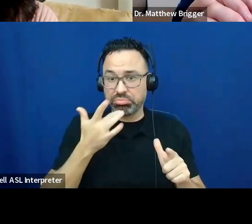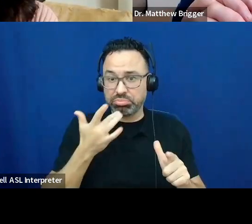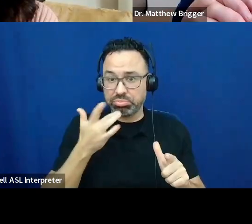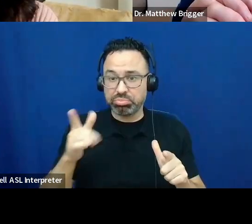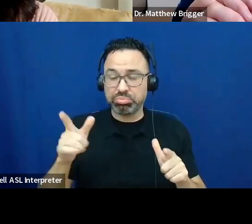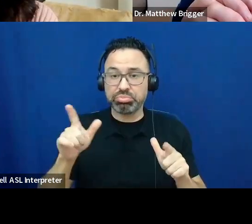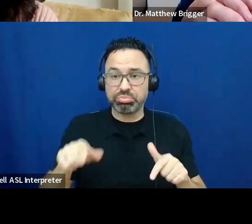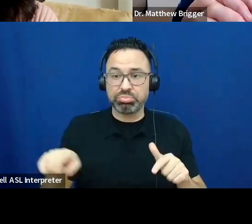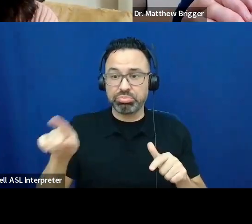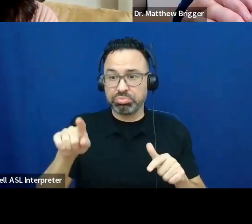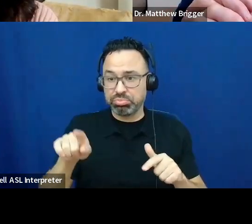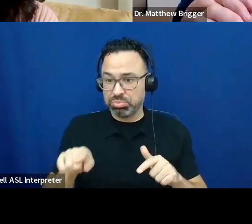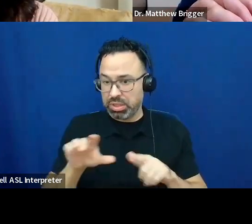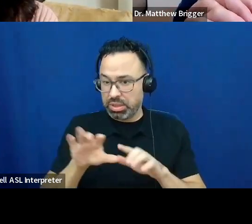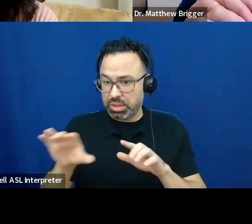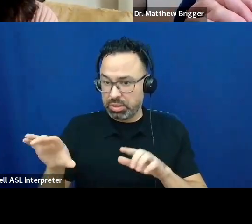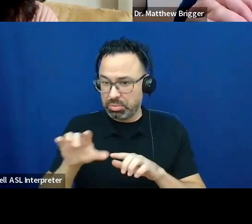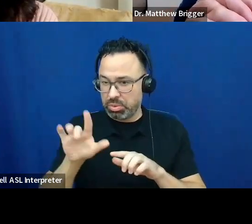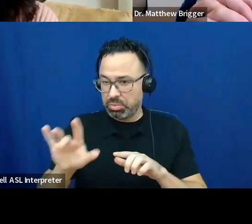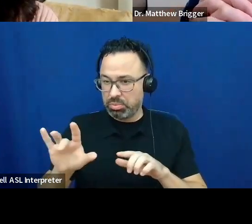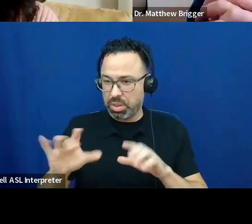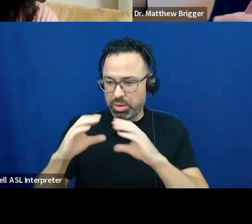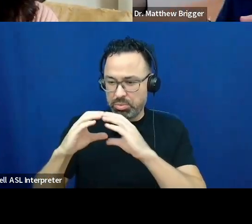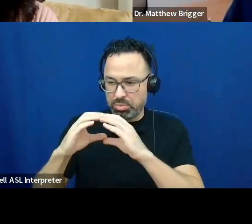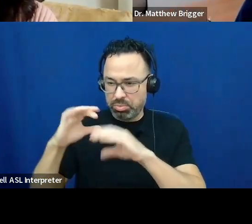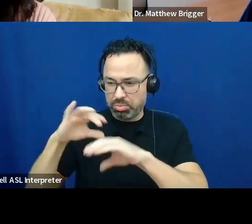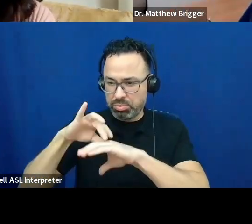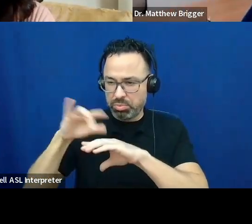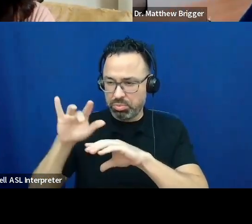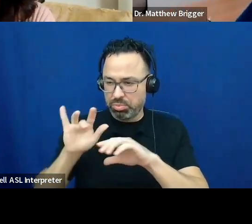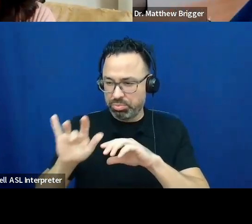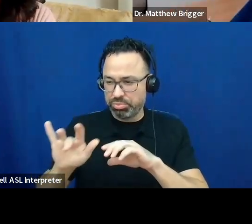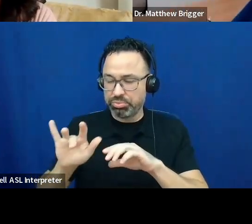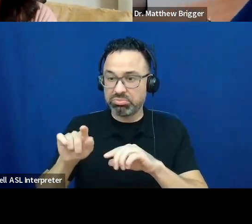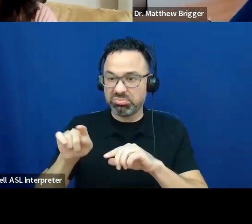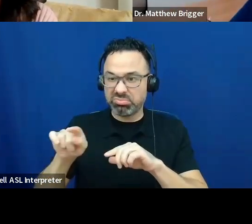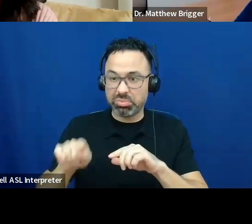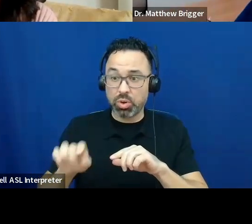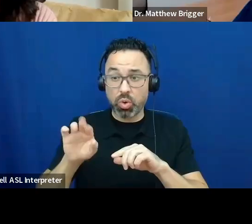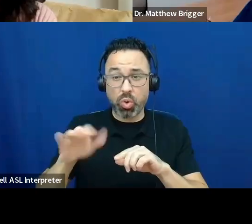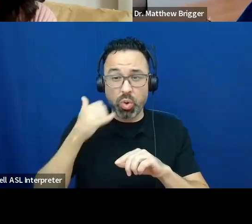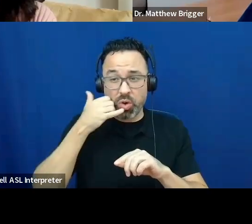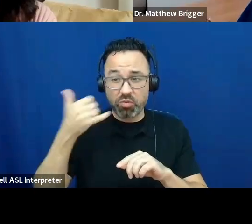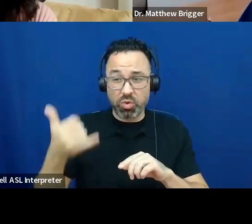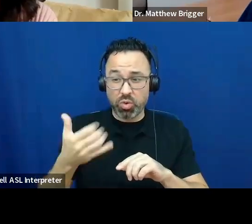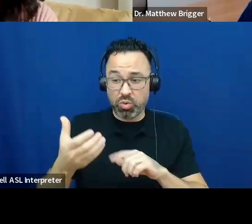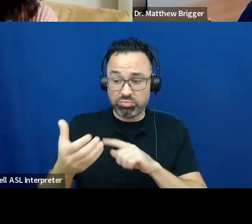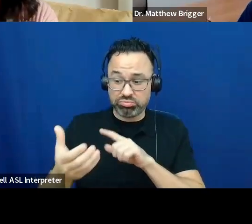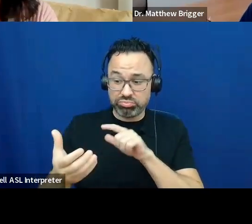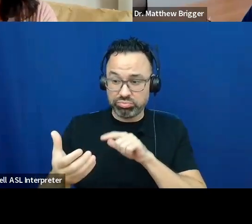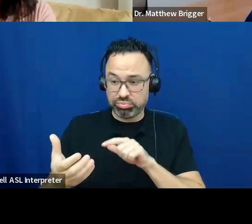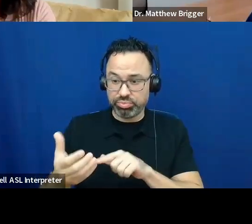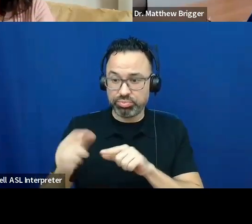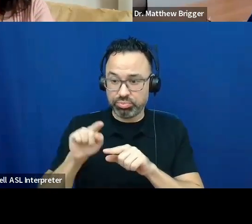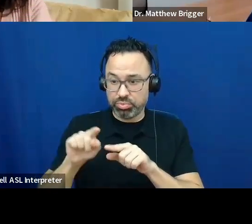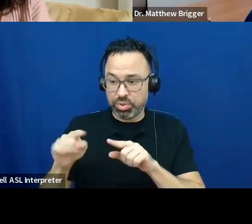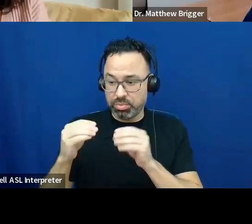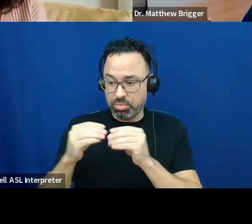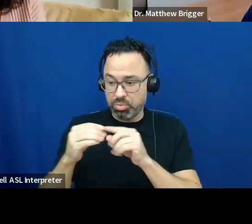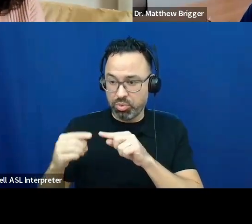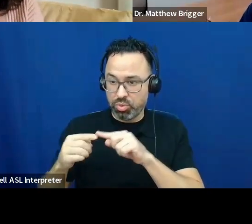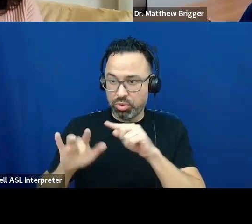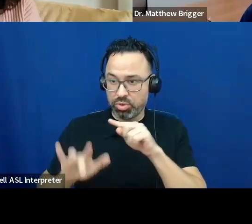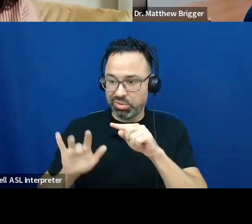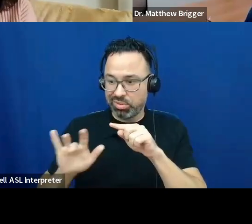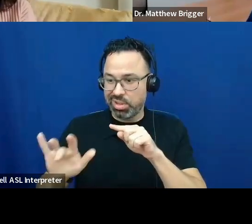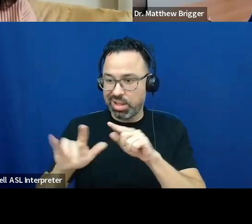globe icon at the bottom of the screen, or if on a mobile device, select the three dots that say More, select Language or